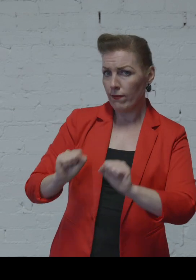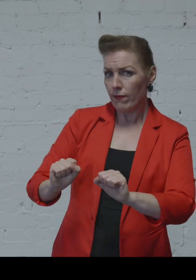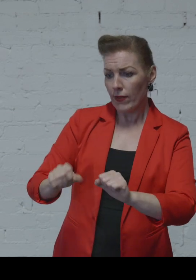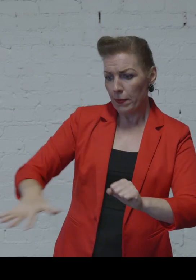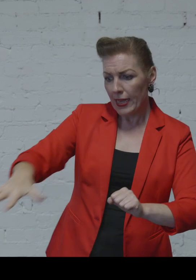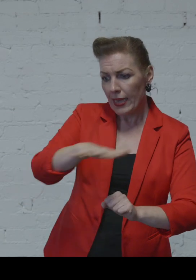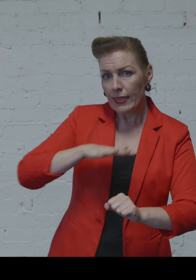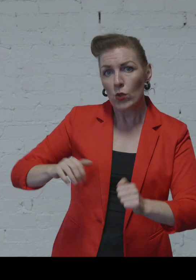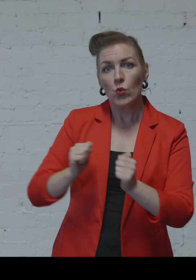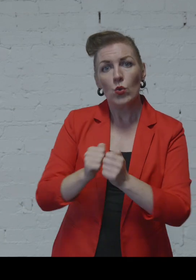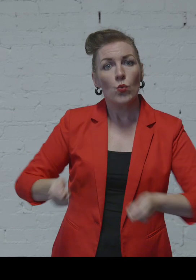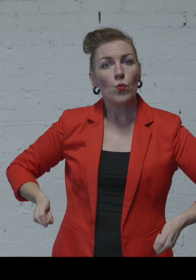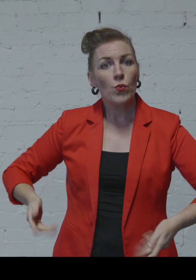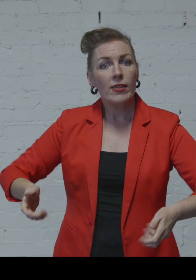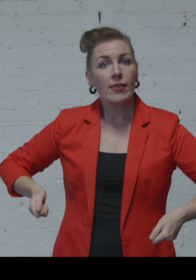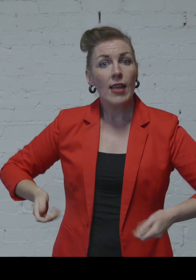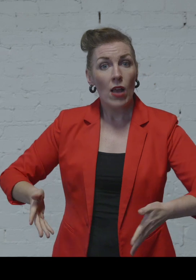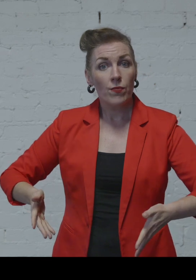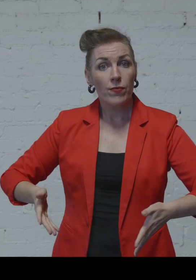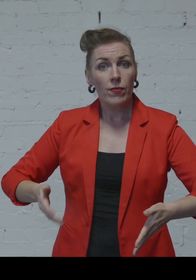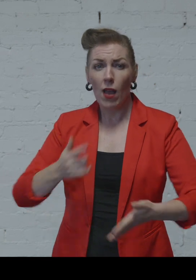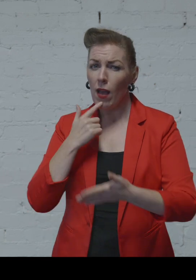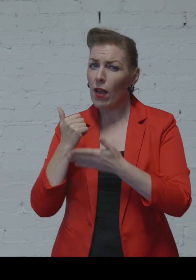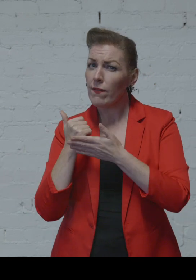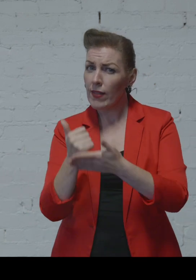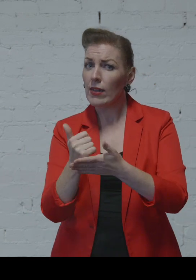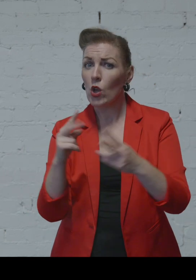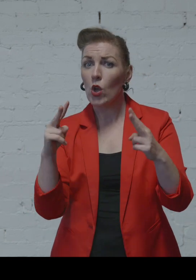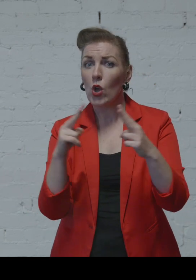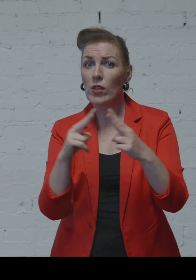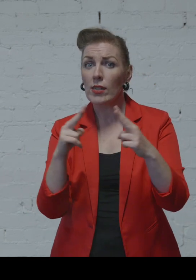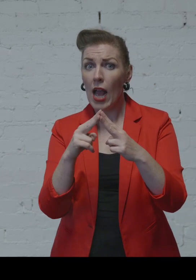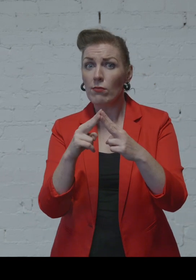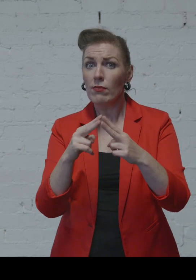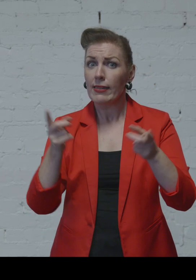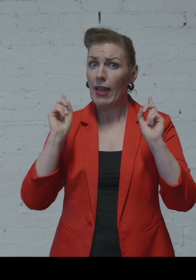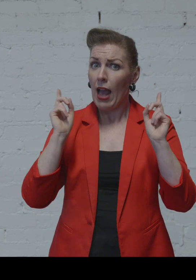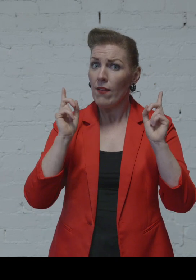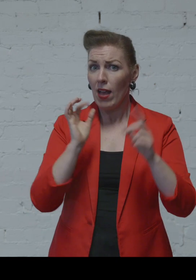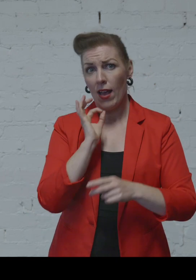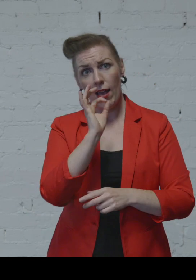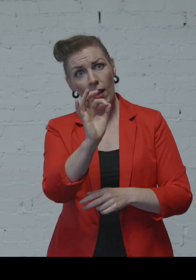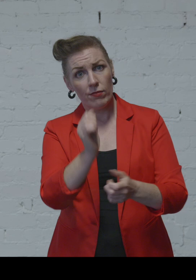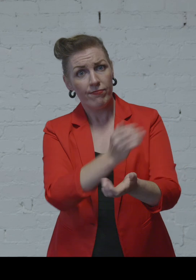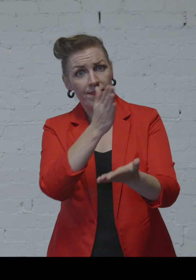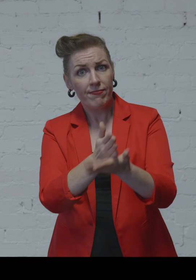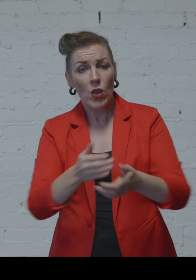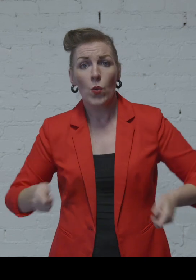When you enter the door to Studio 1, you will see theatre seating. Studio 1 has designated wheelchair